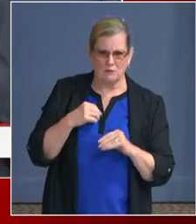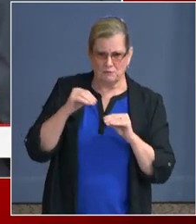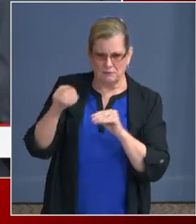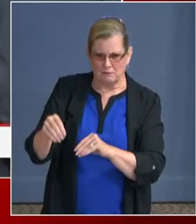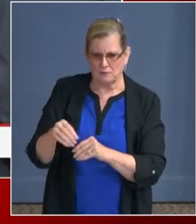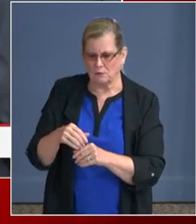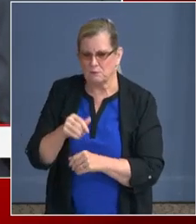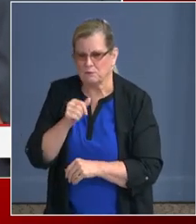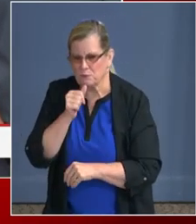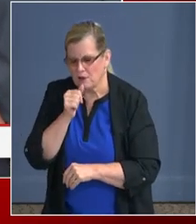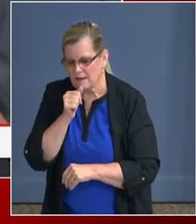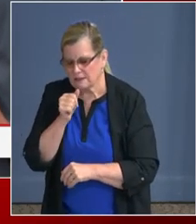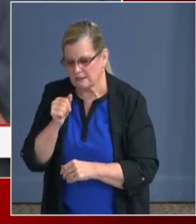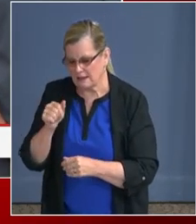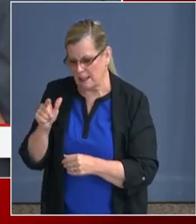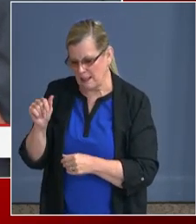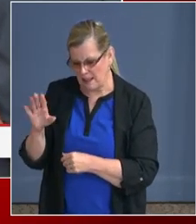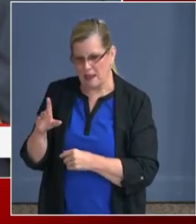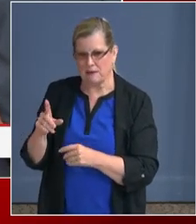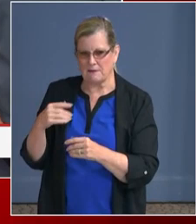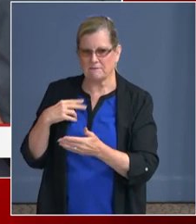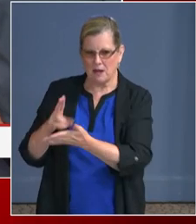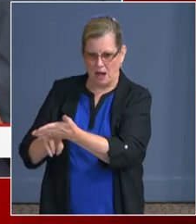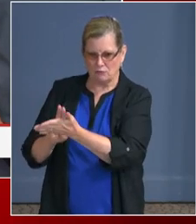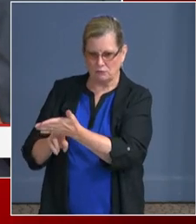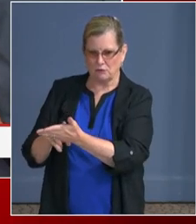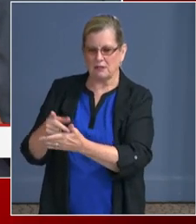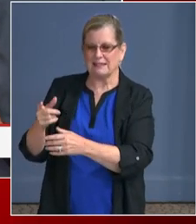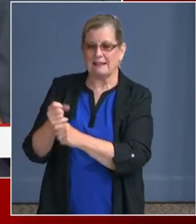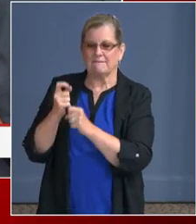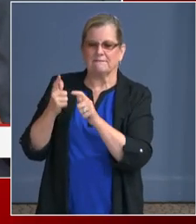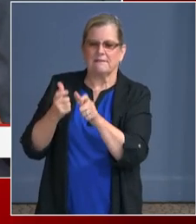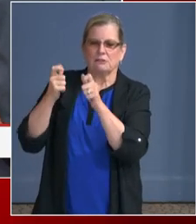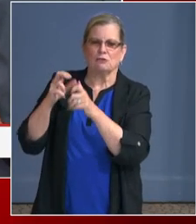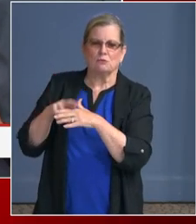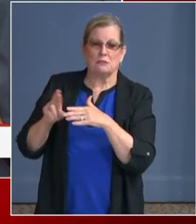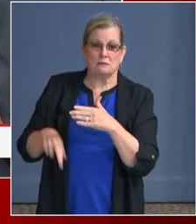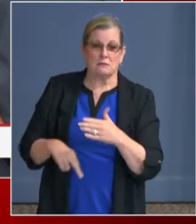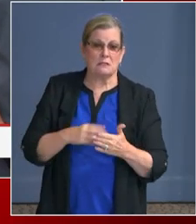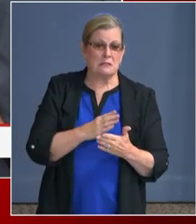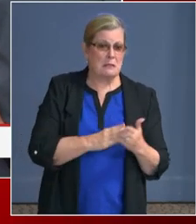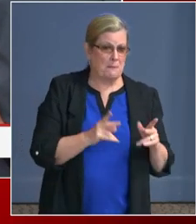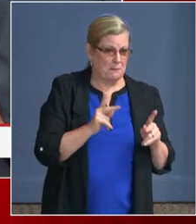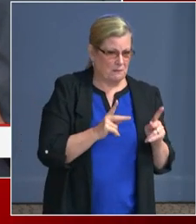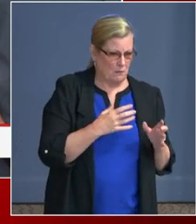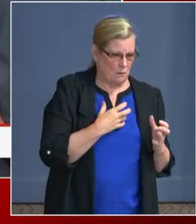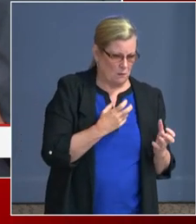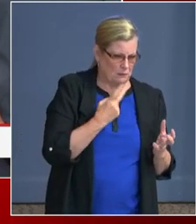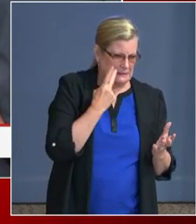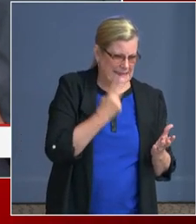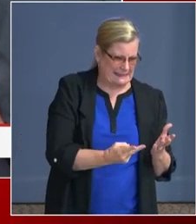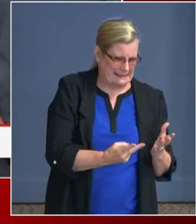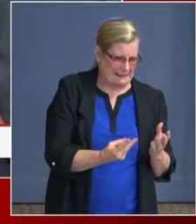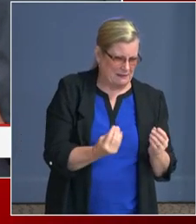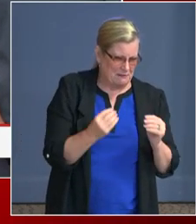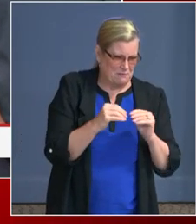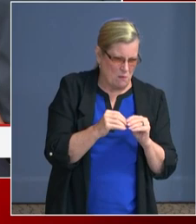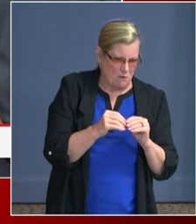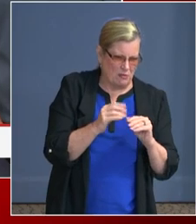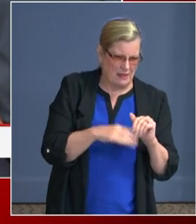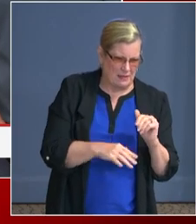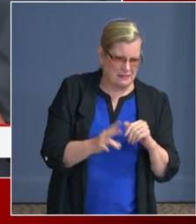contracted with, because they can pick up that volume for us. So some people may see more than a